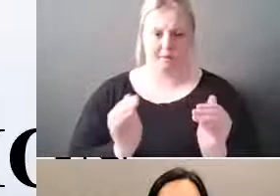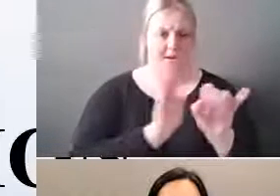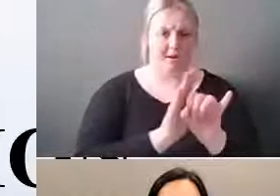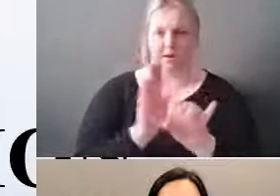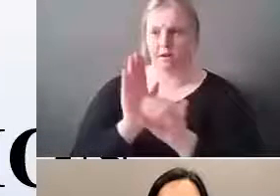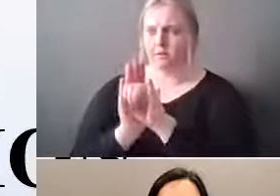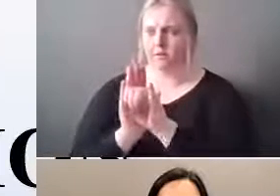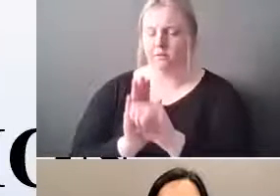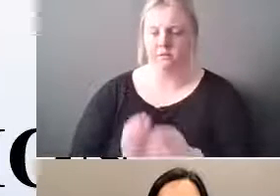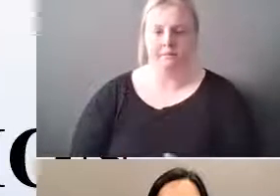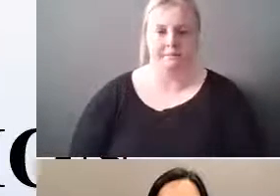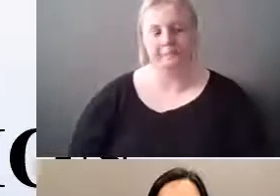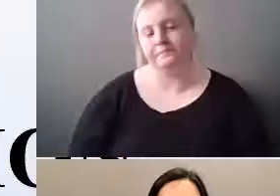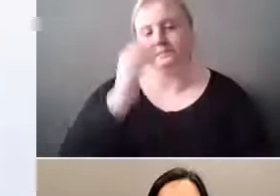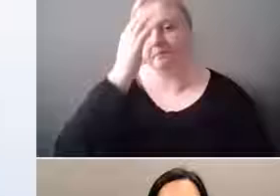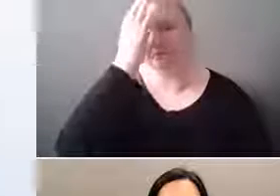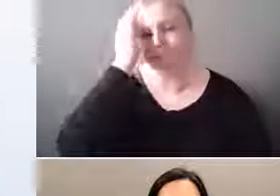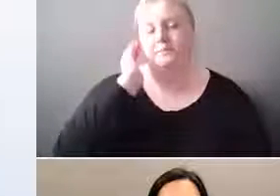bullying behaviors.